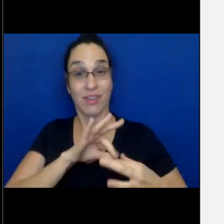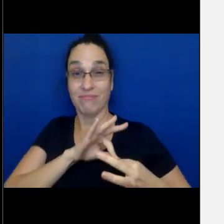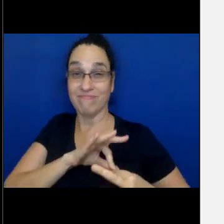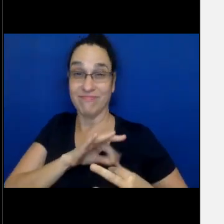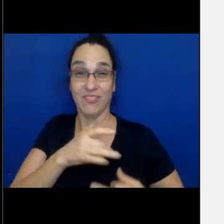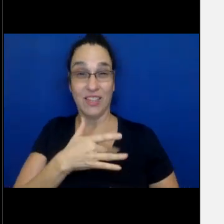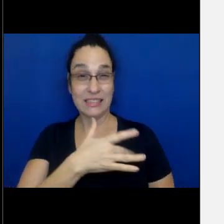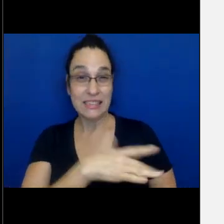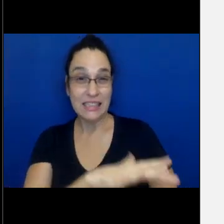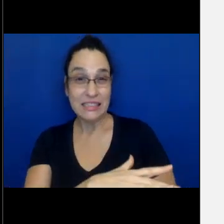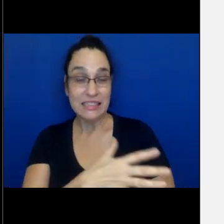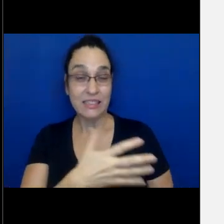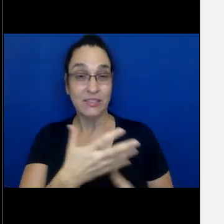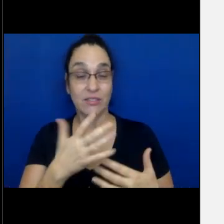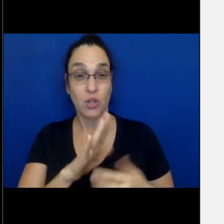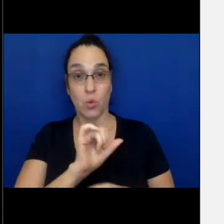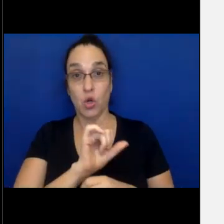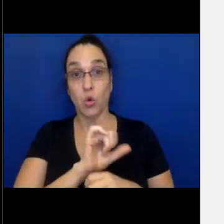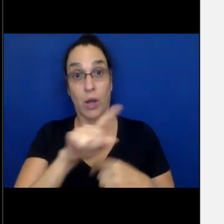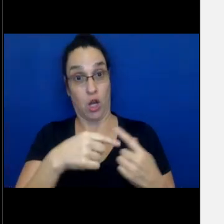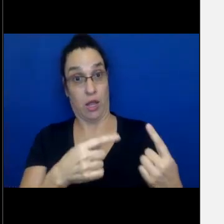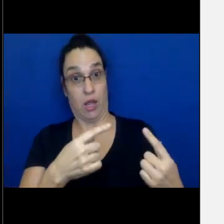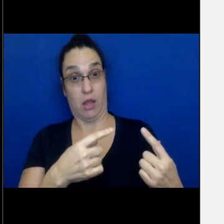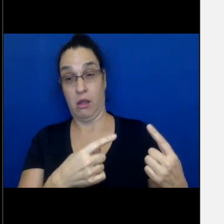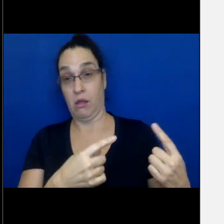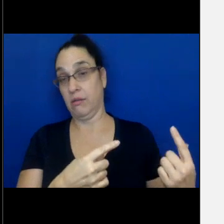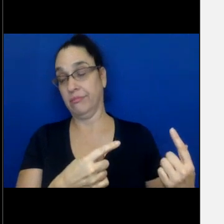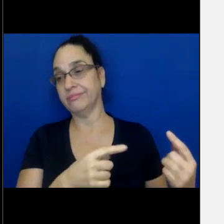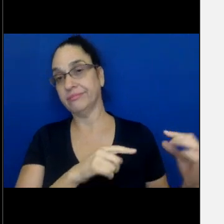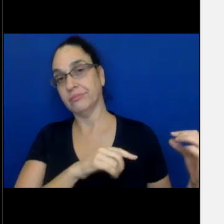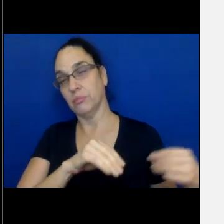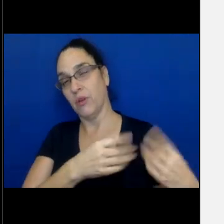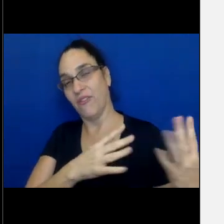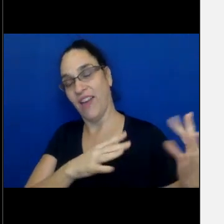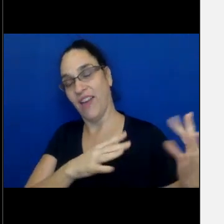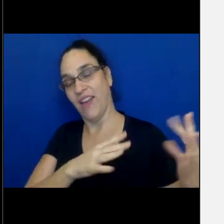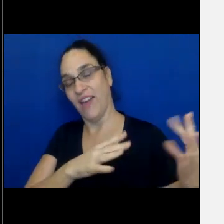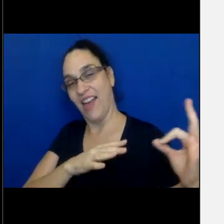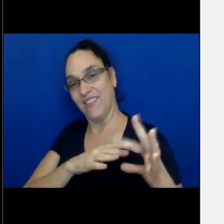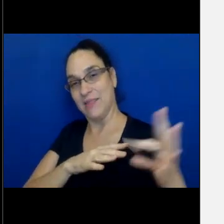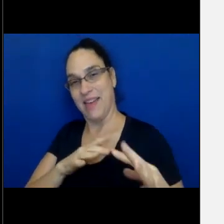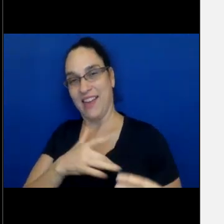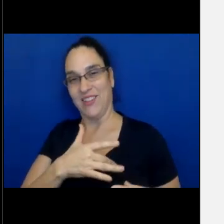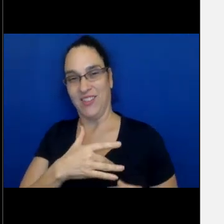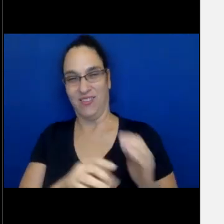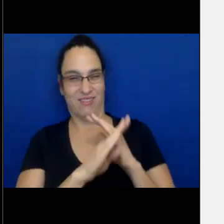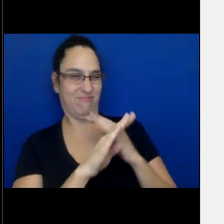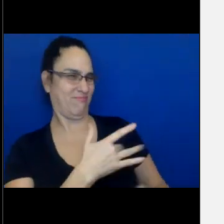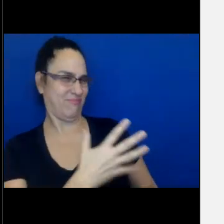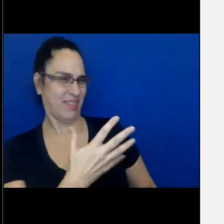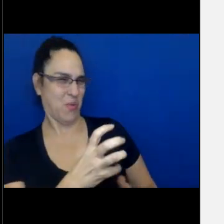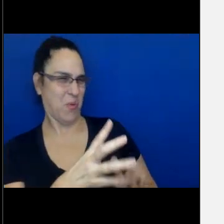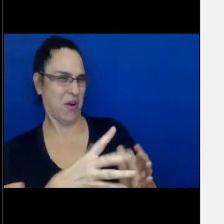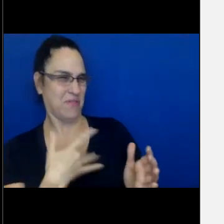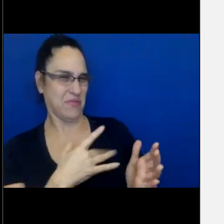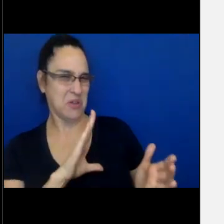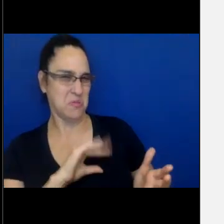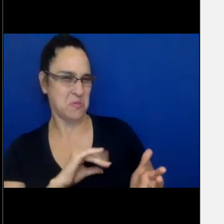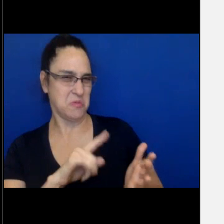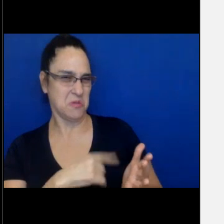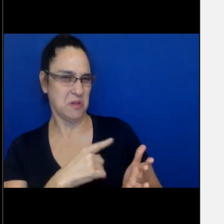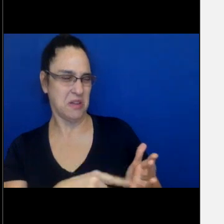hear feedback at a certain stage in that process. And so if you're one of those people, then sometimes you can send it to a colleague